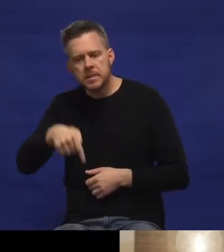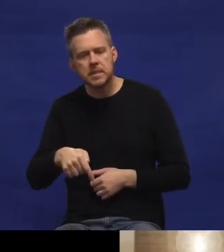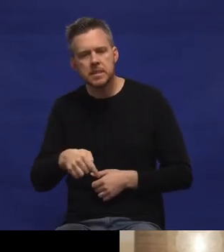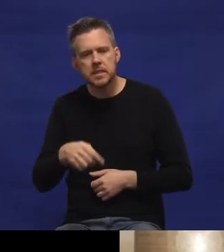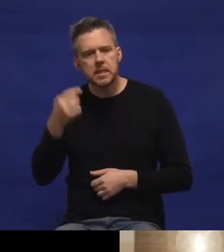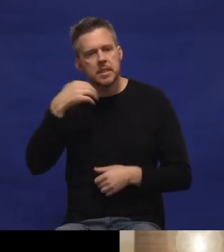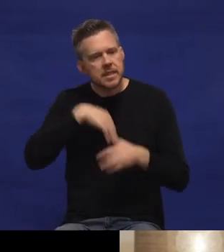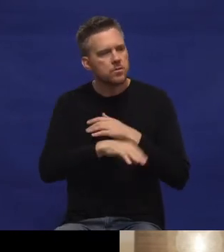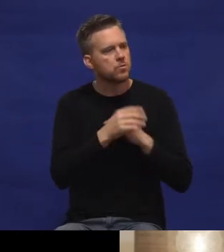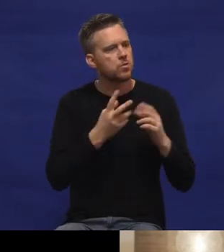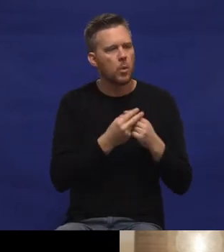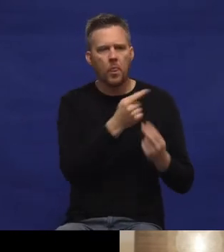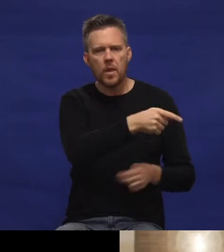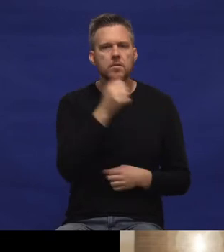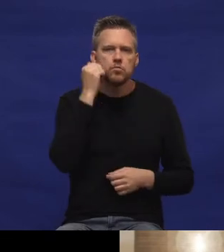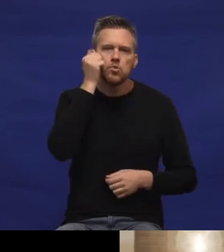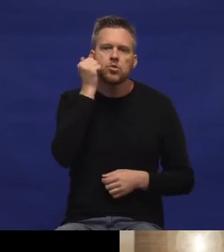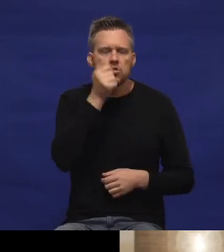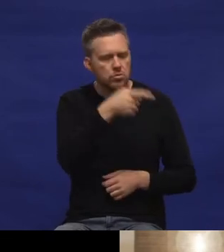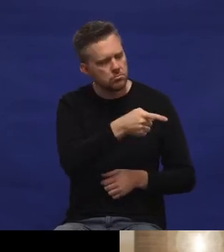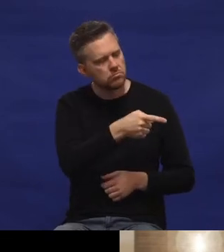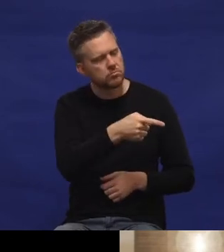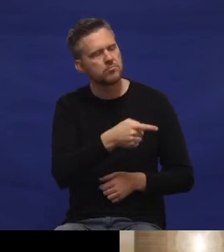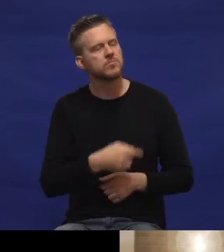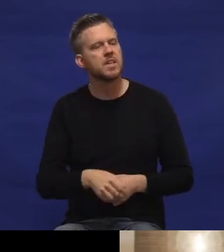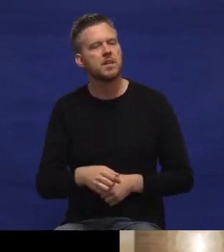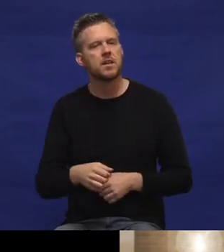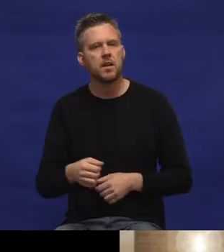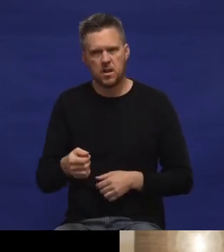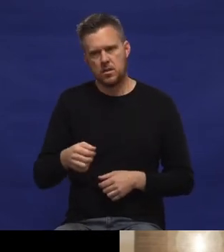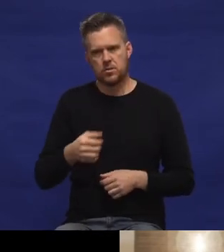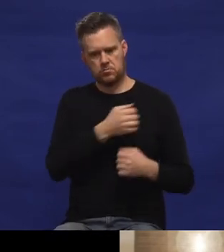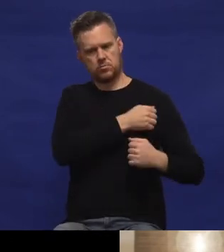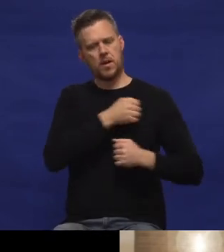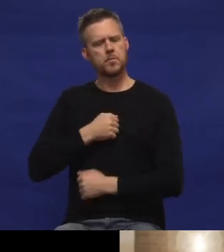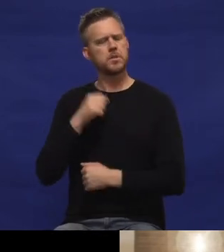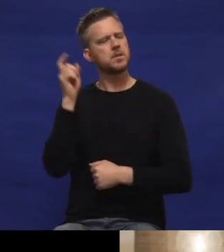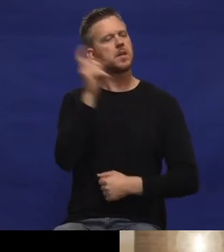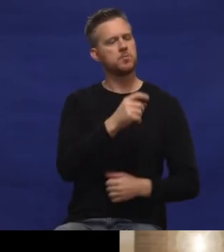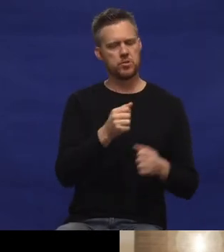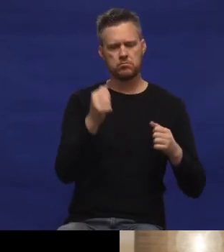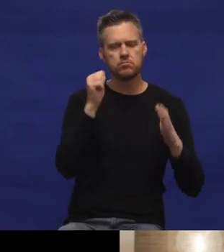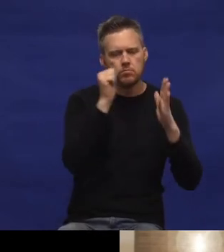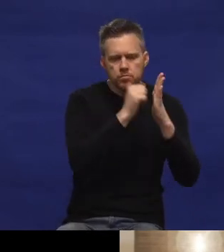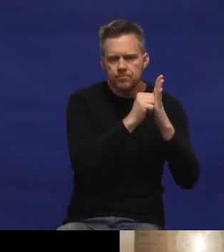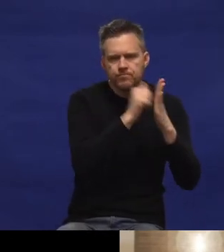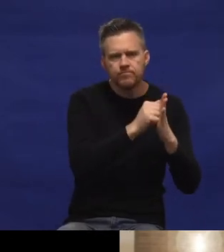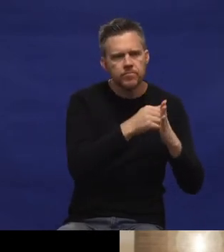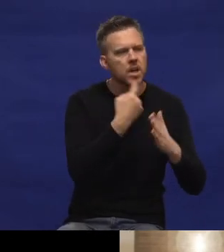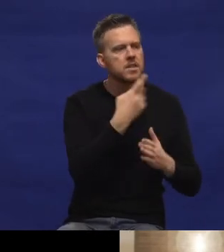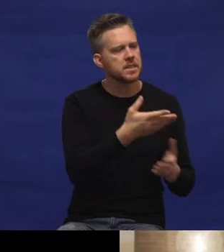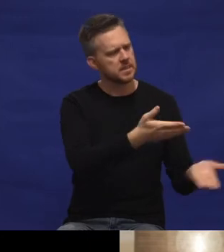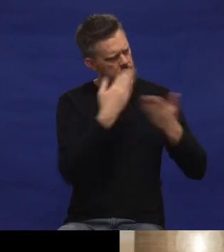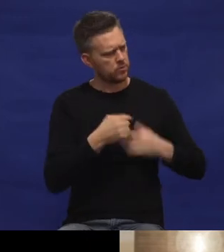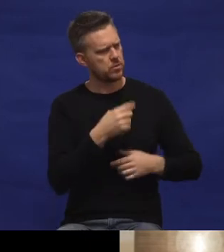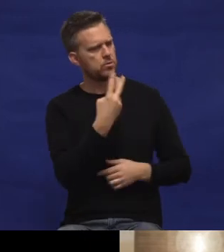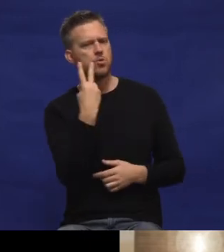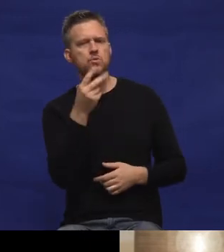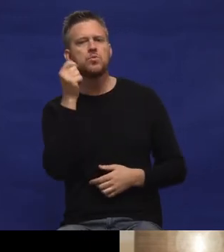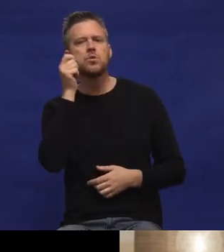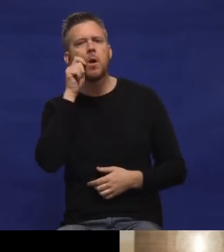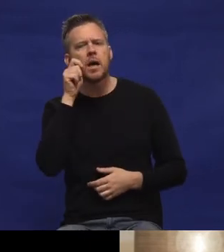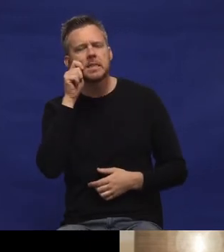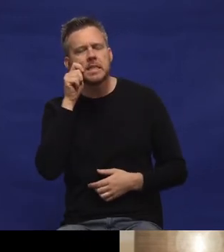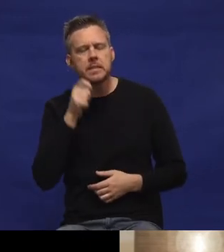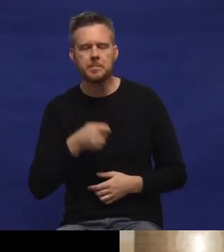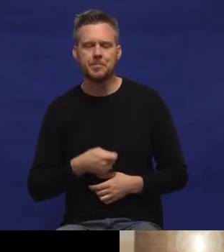with Rahab." And so of course, the city officials come knocking on Rahab's door and say, "Give up these two spies." But to give this story a little